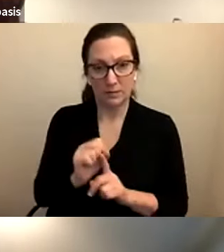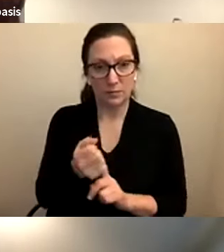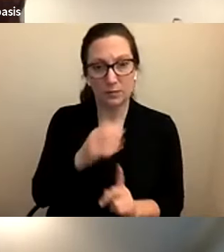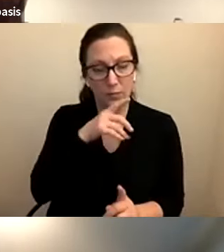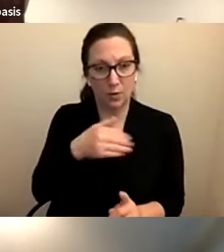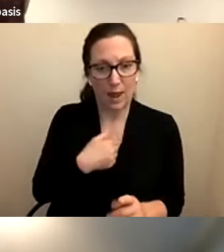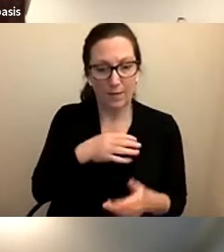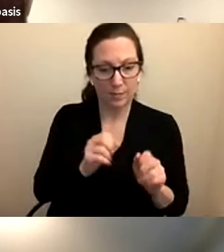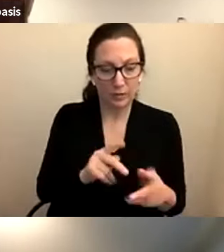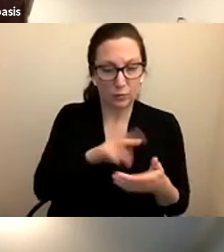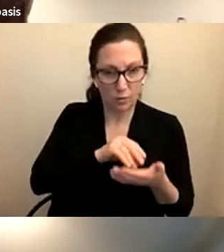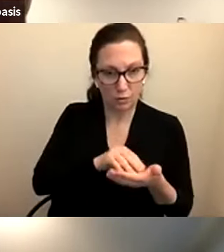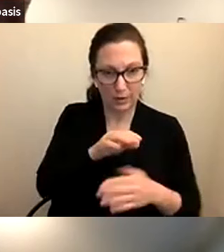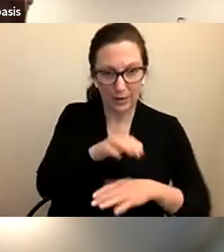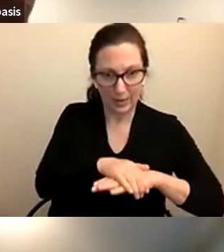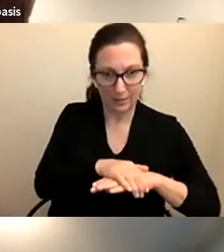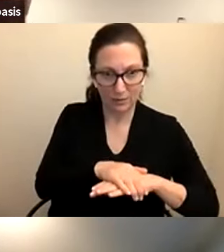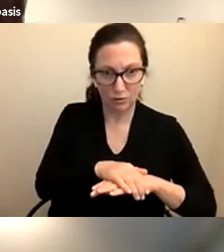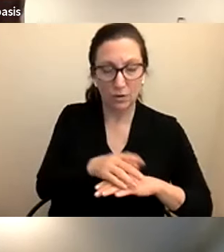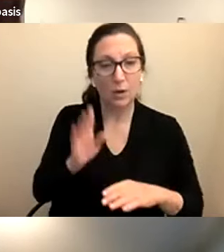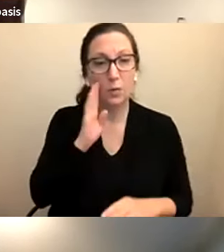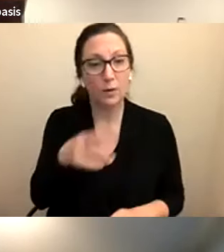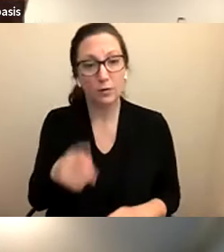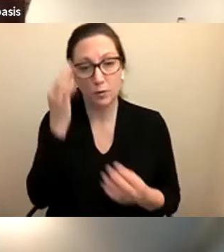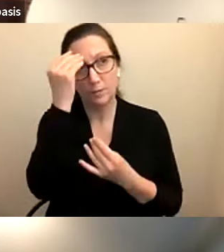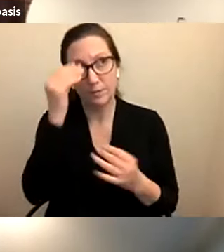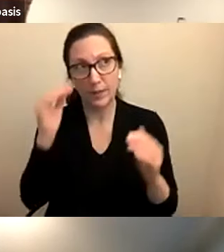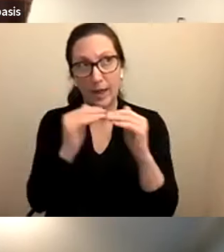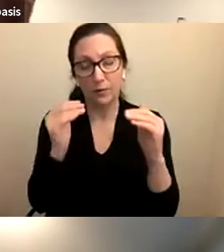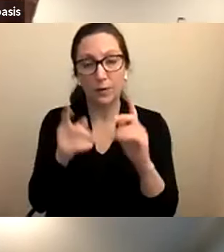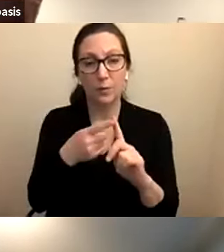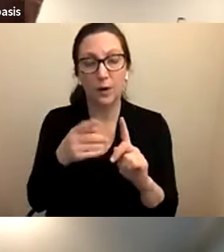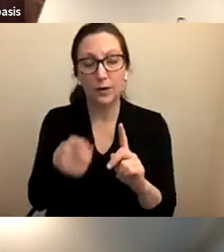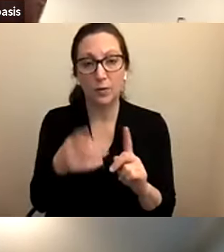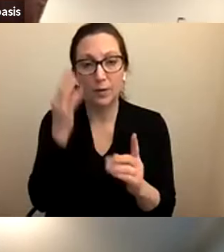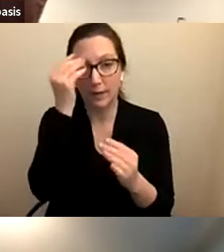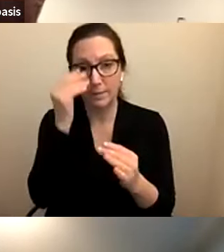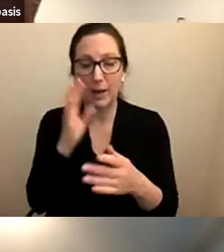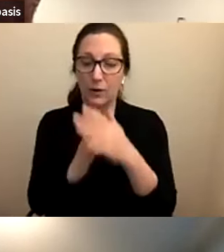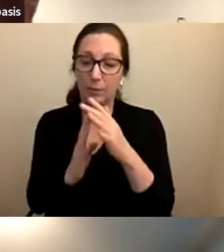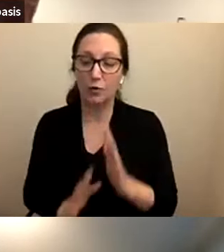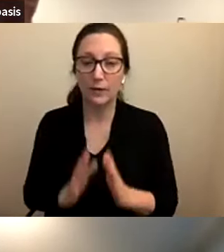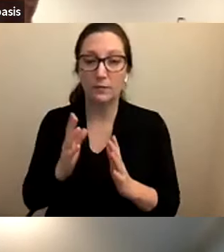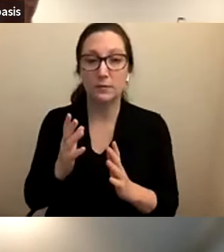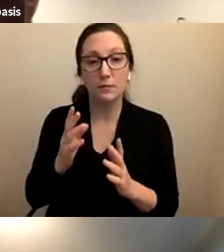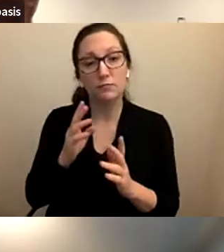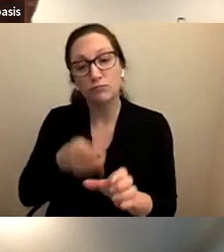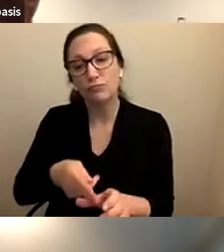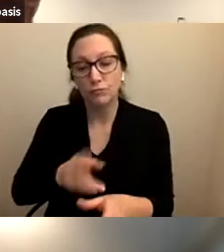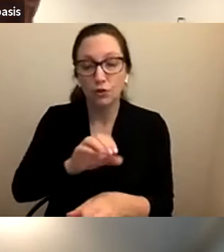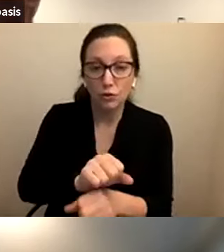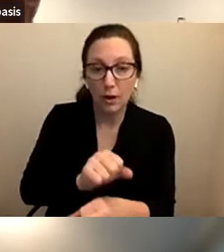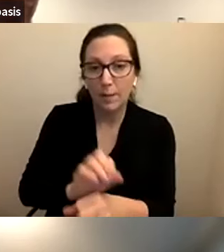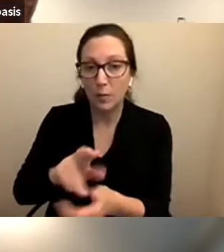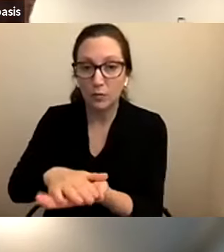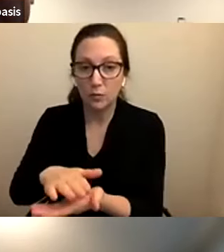kids. Will you consider equity when you evaluate immigrant case for school or a job? I really hope. Let's talk about